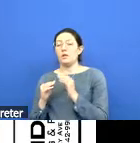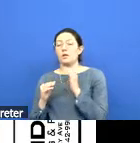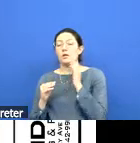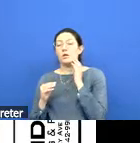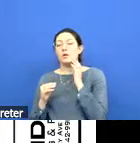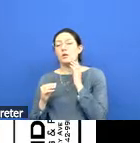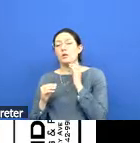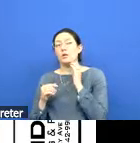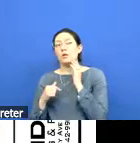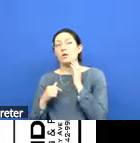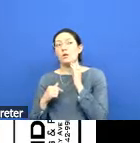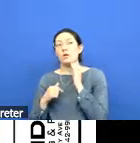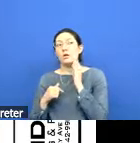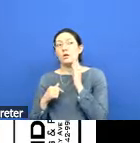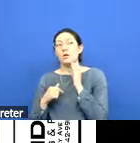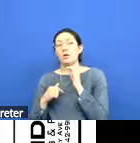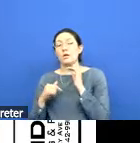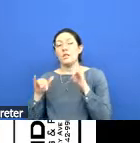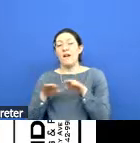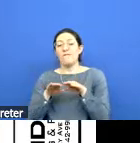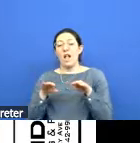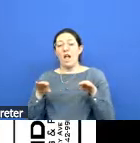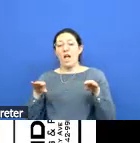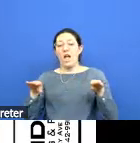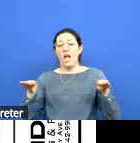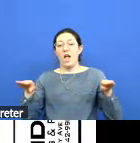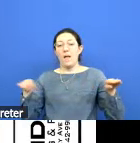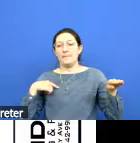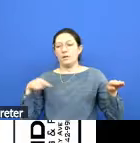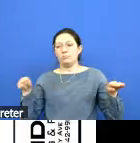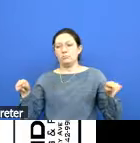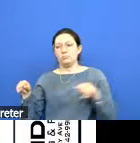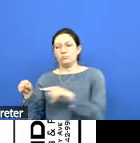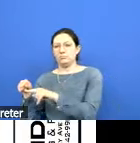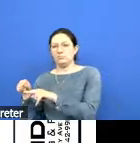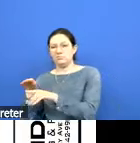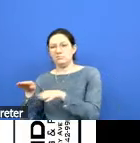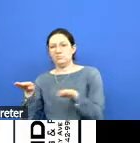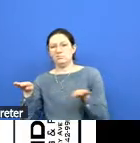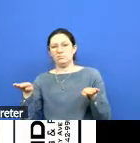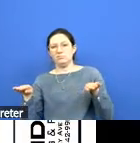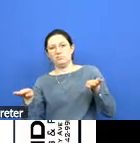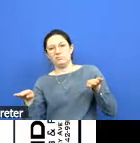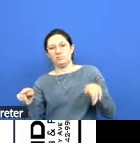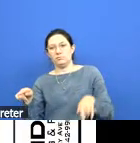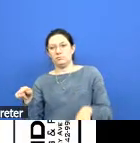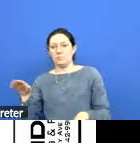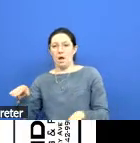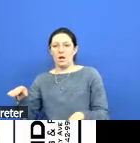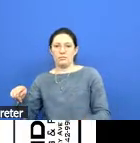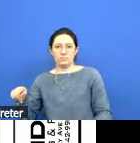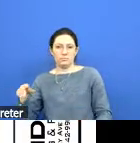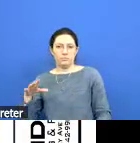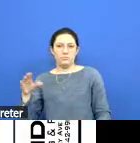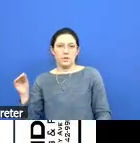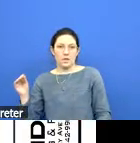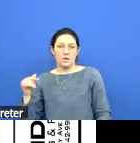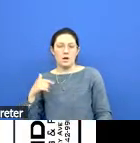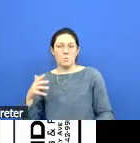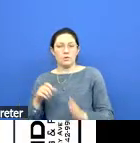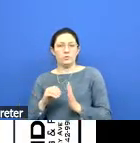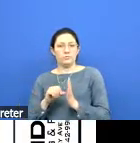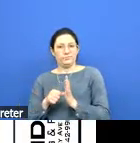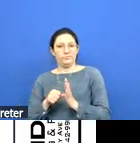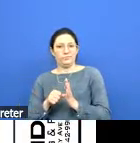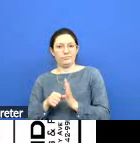at the bottom end of this flat plane there. A couple of things that were brought up tonight, and I wanted to get it on the record. With